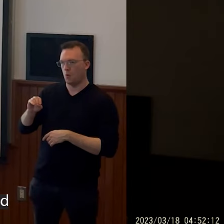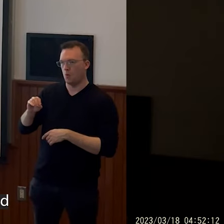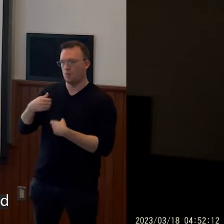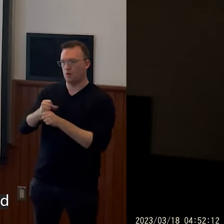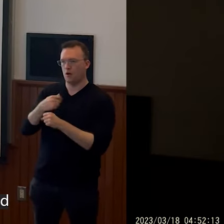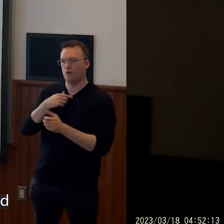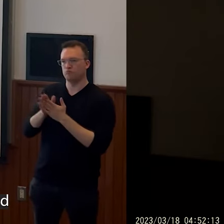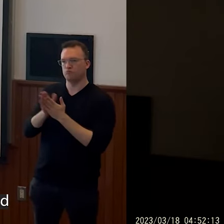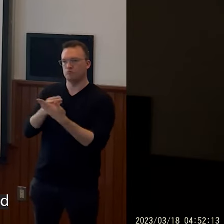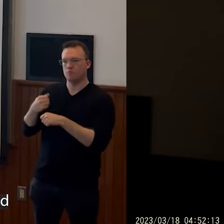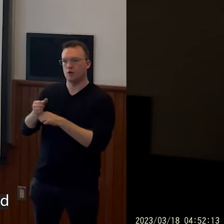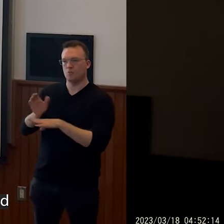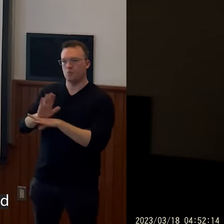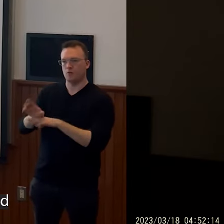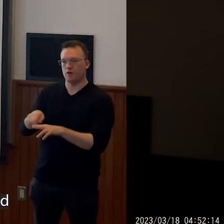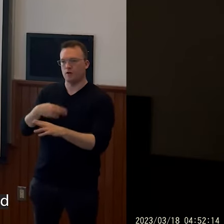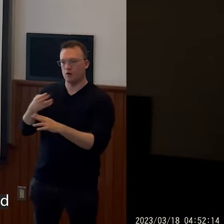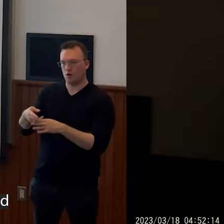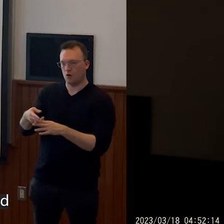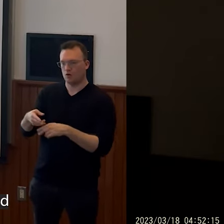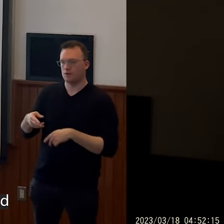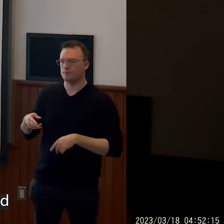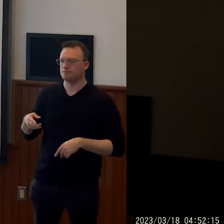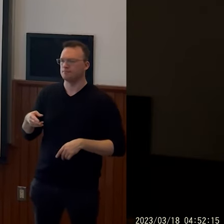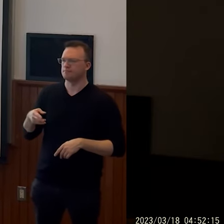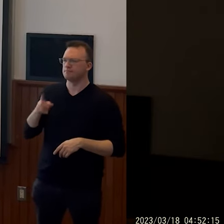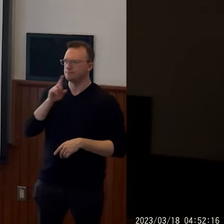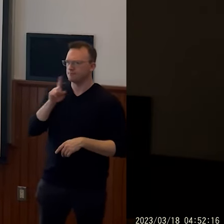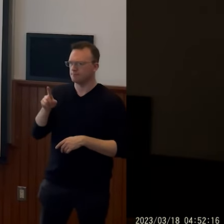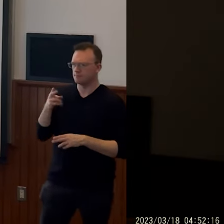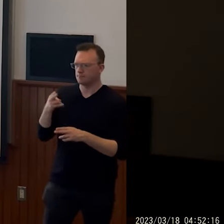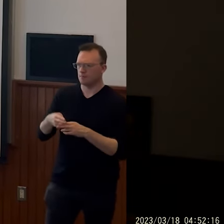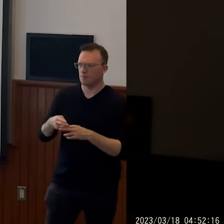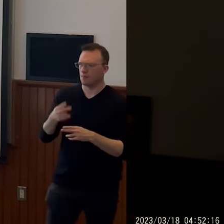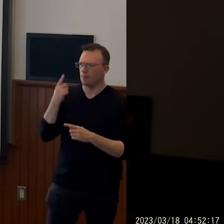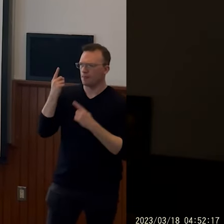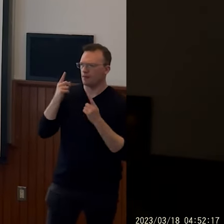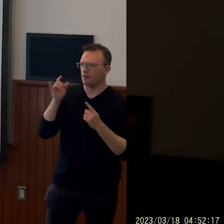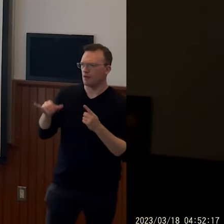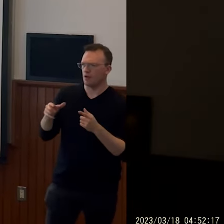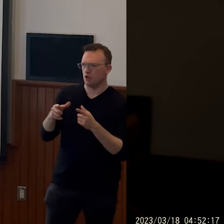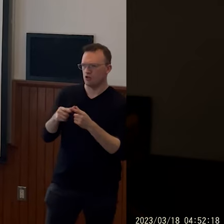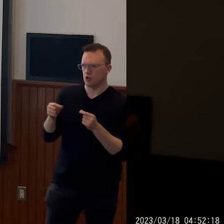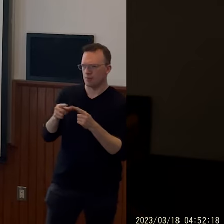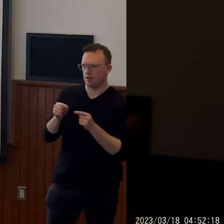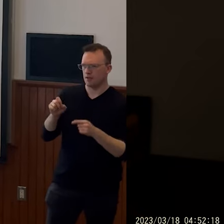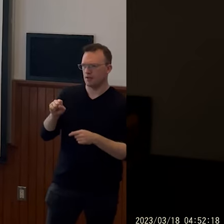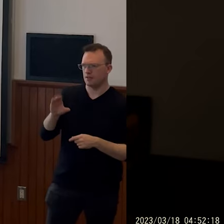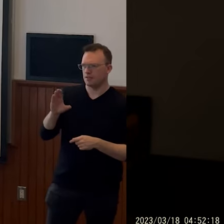want to make a film called, it's what I consider a Japanese